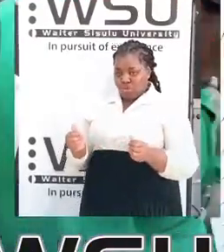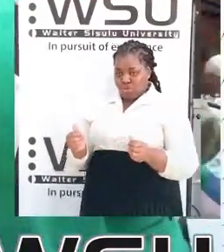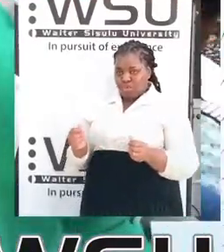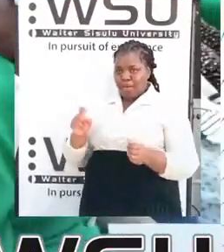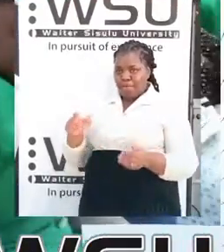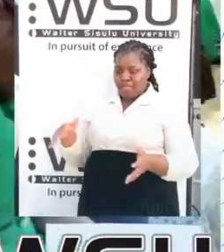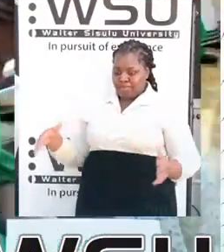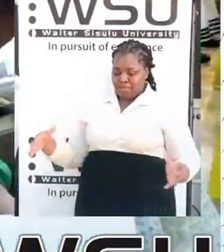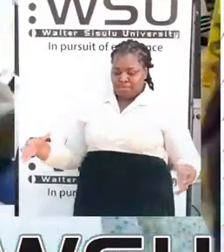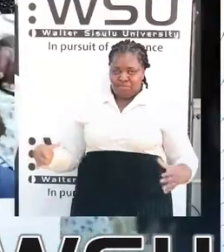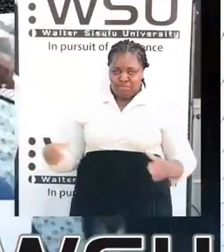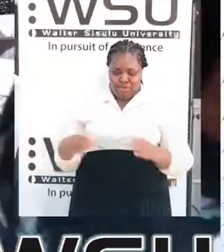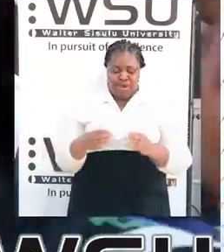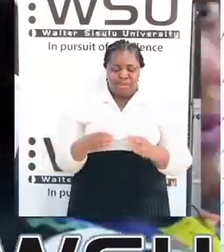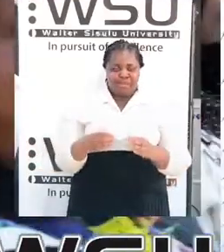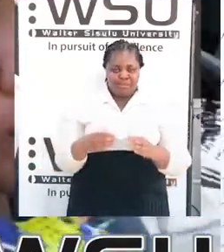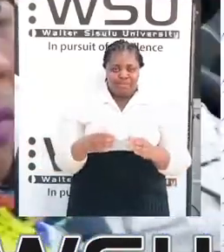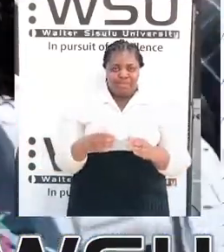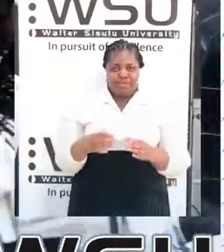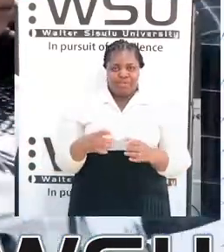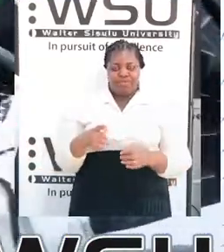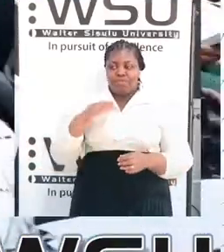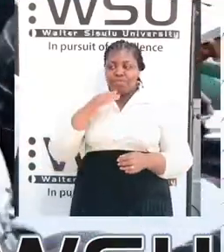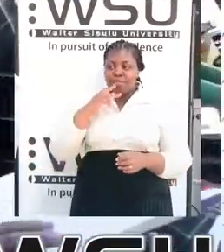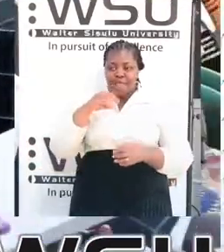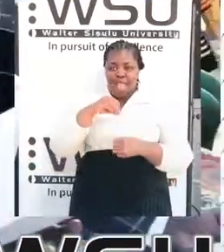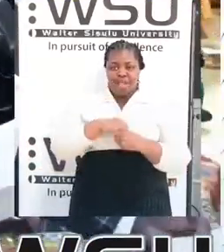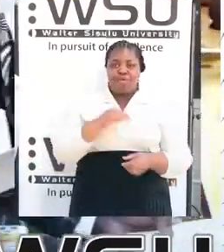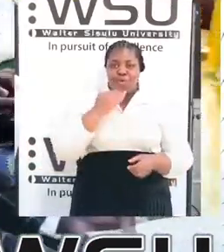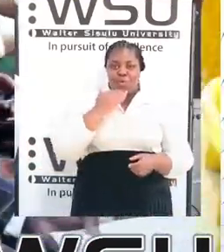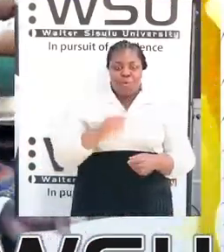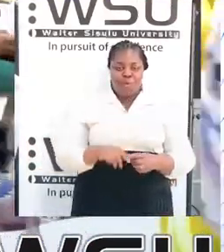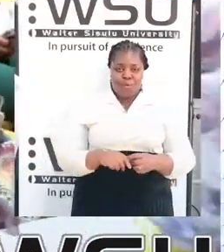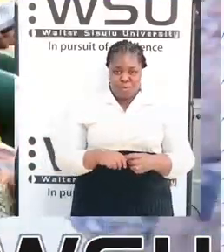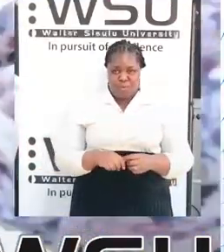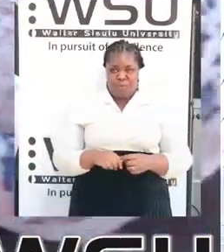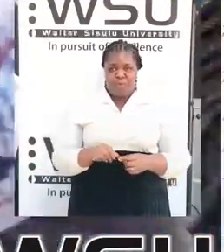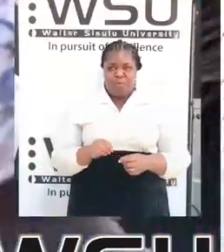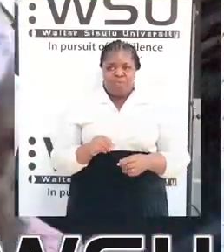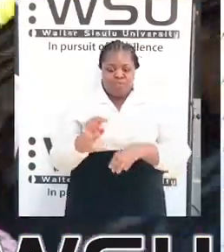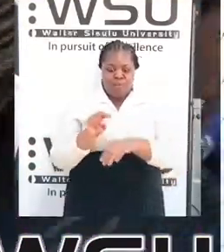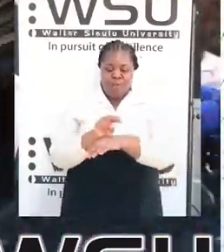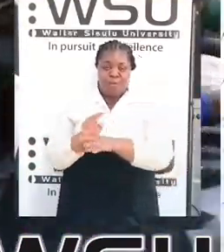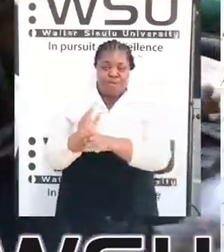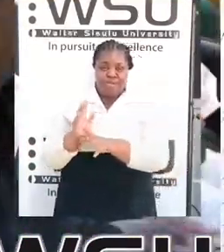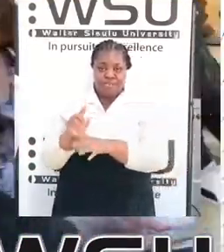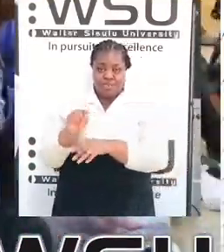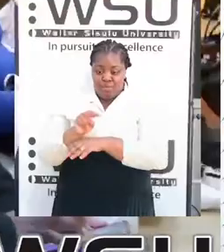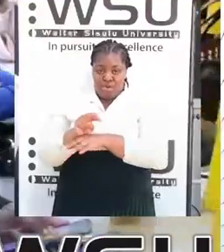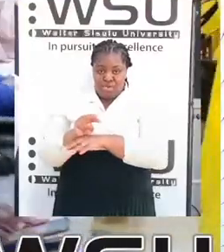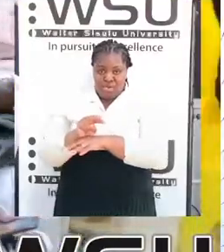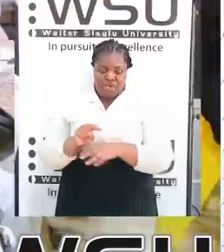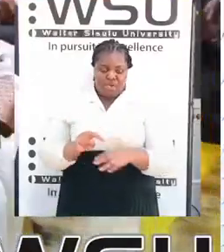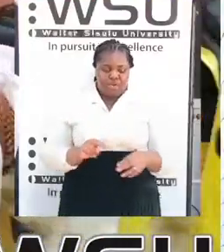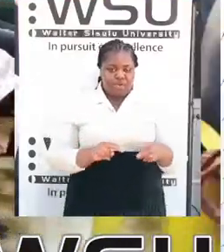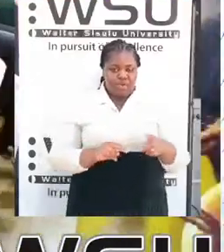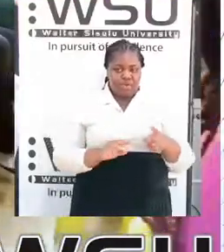one that includes both monetary